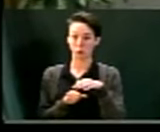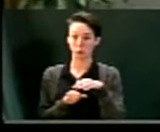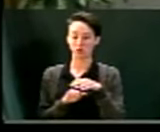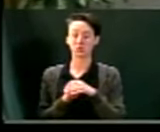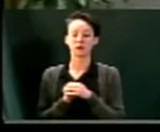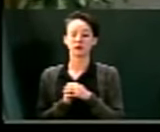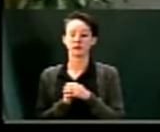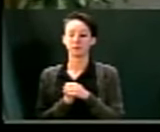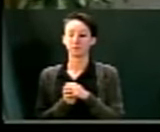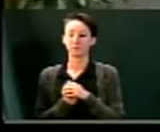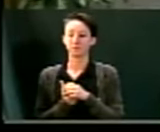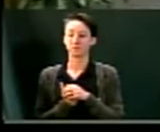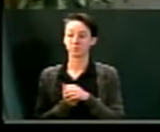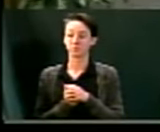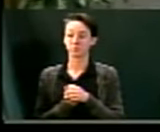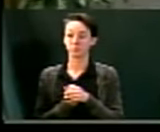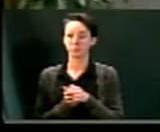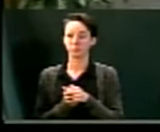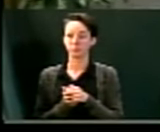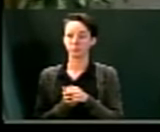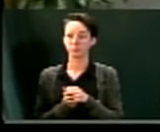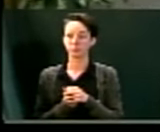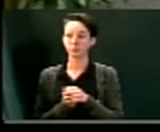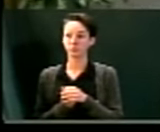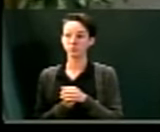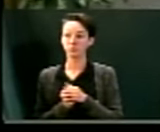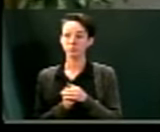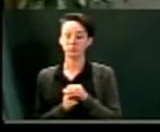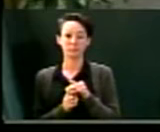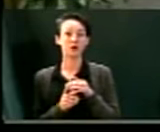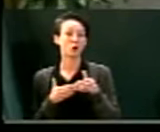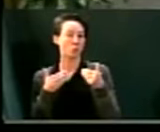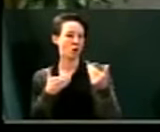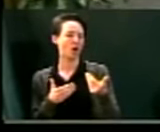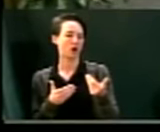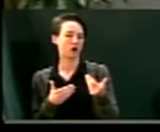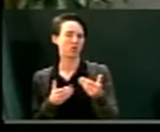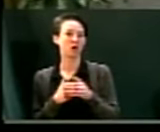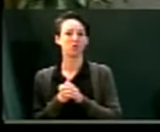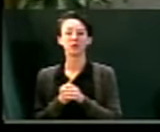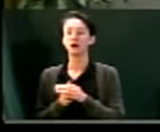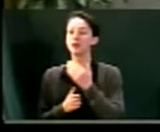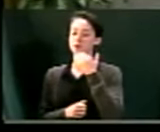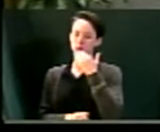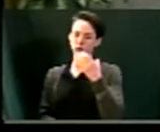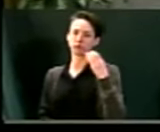ahead. We have to approve calling for the question. Go ahead, Mr. McMillan. Thank you, Madam Chair.